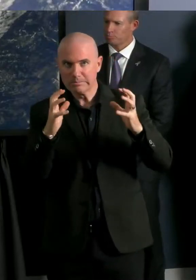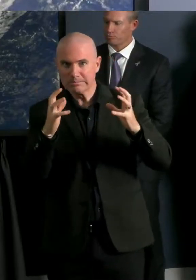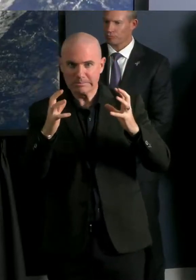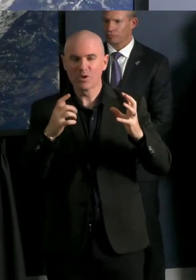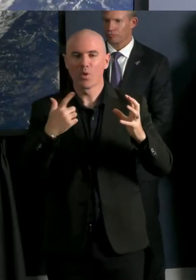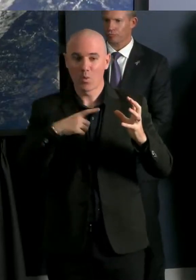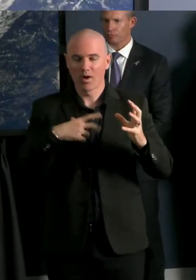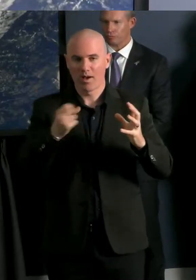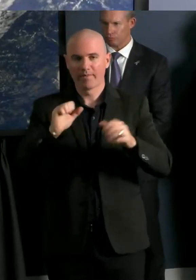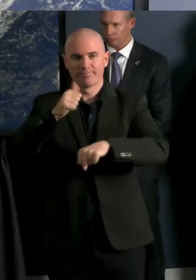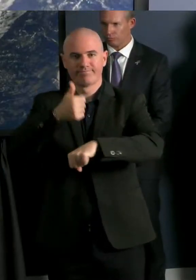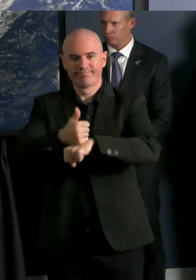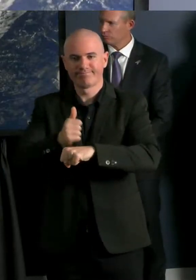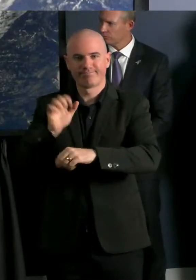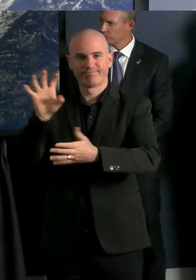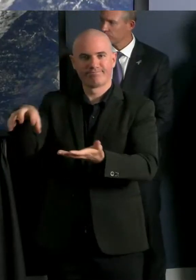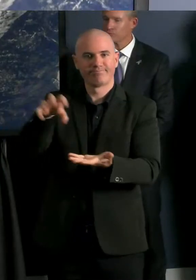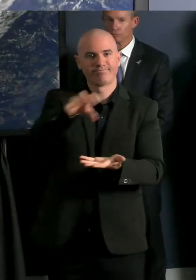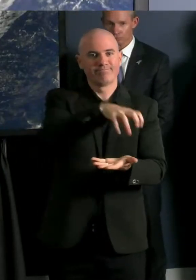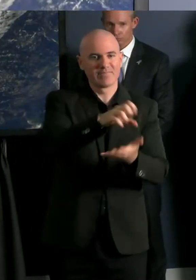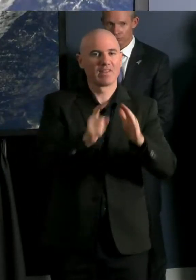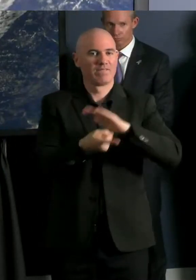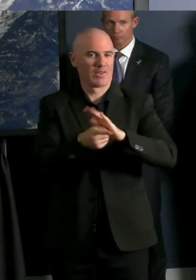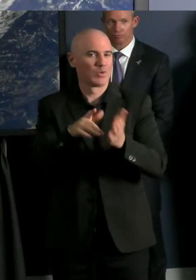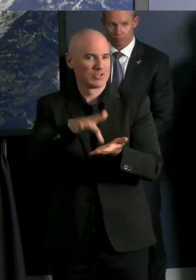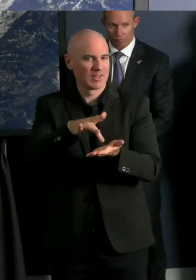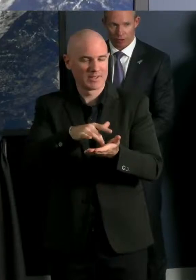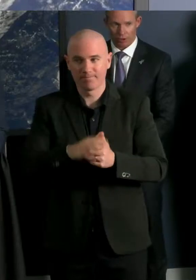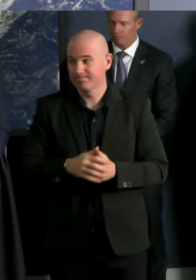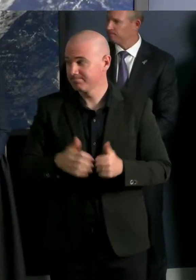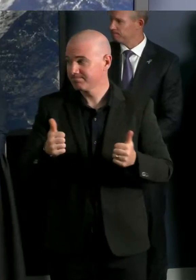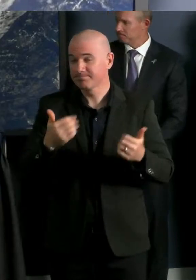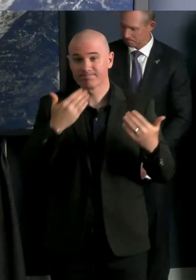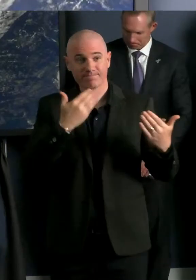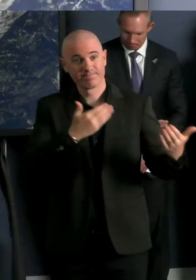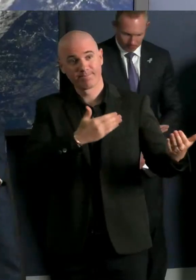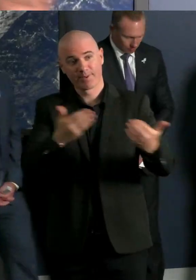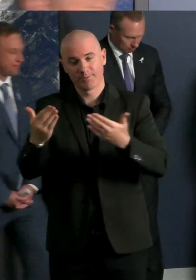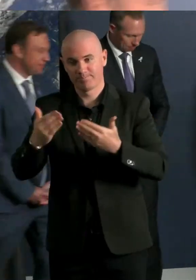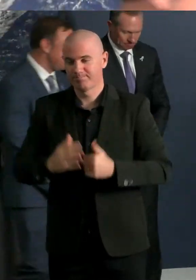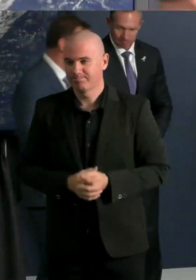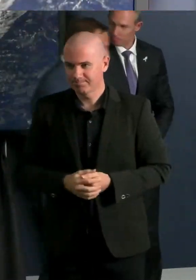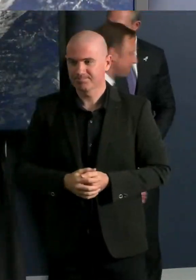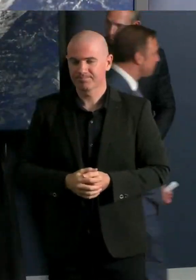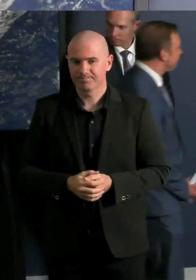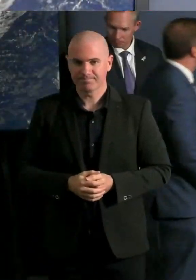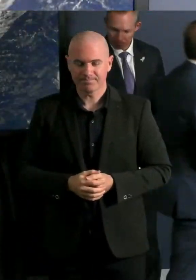Thank you. Thanks everyone.